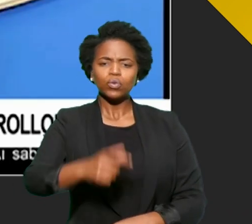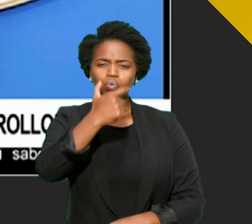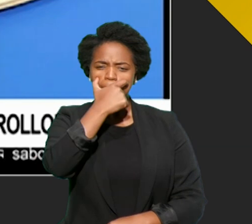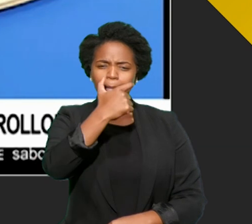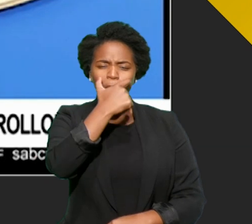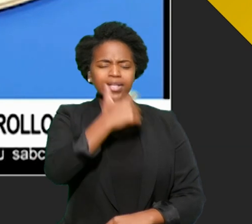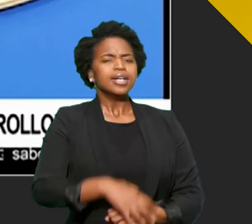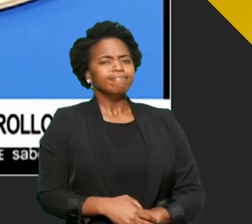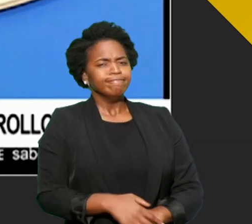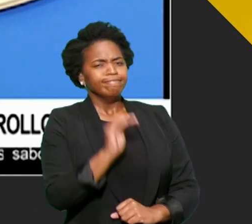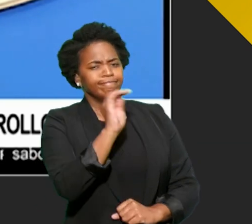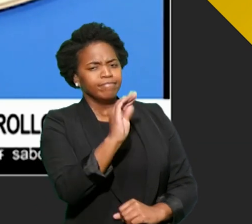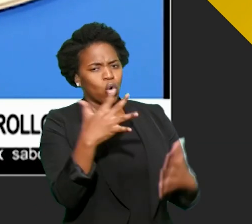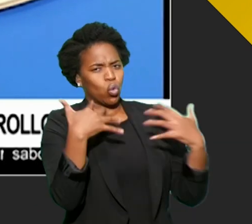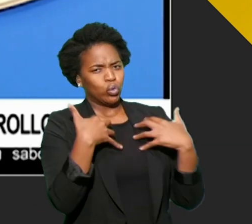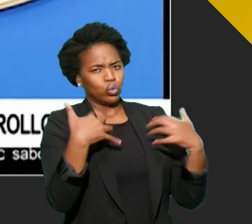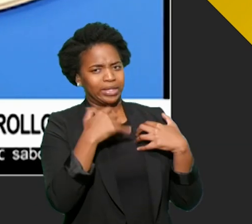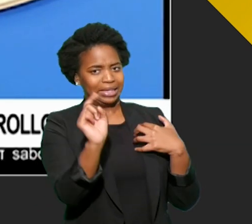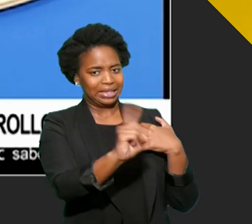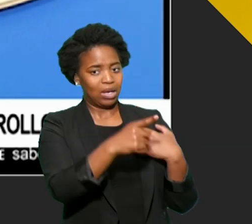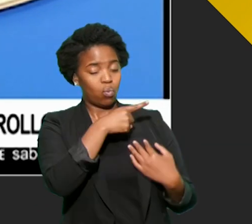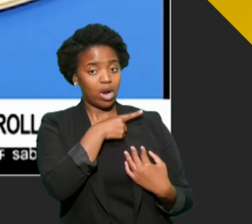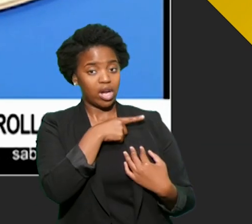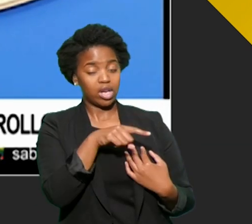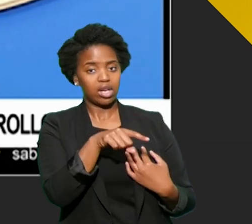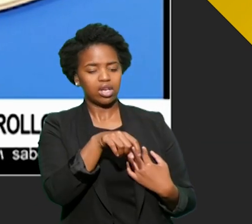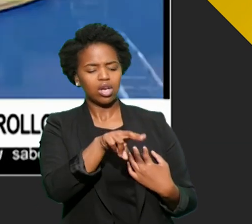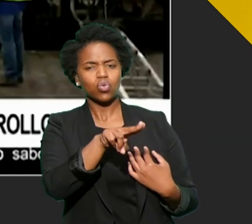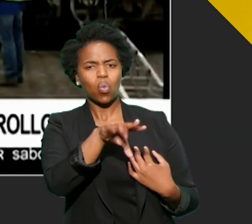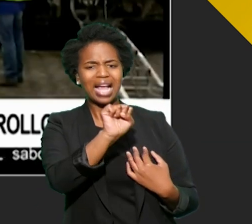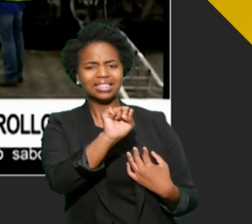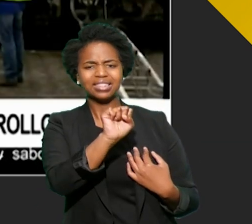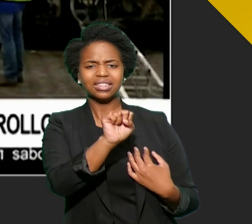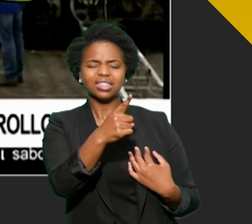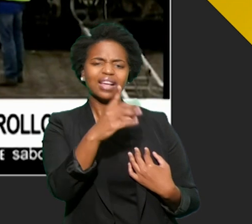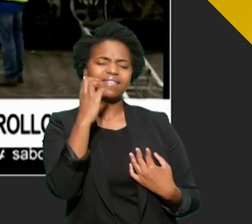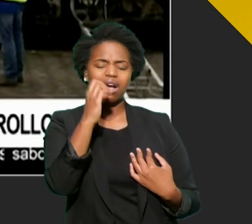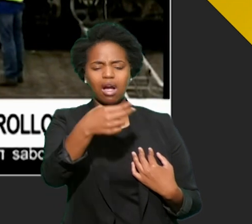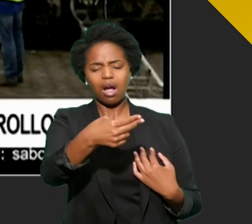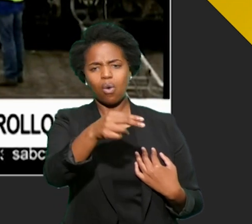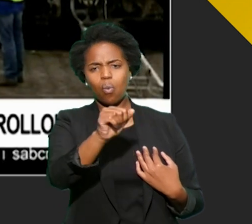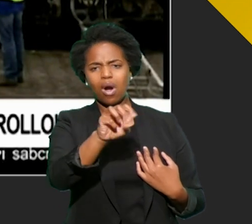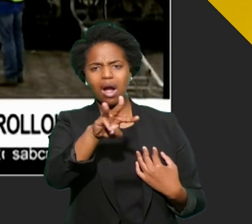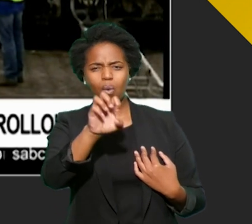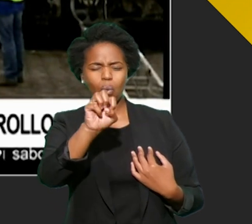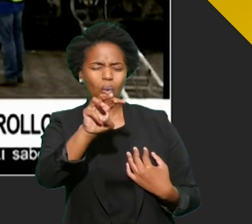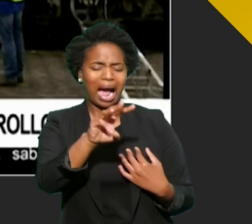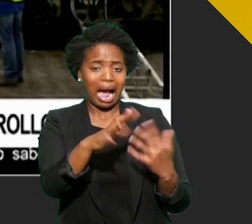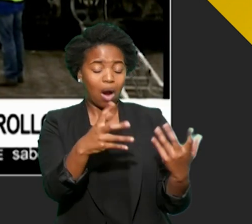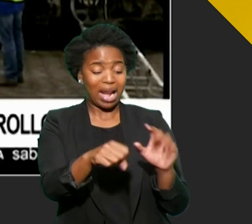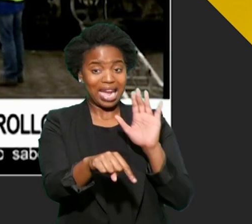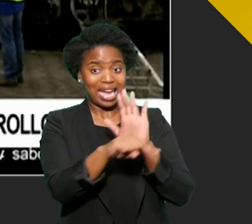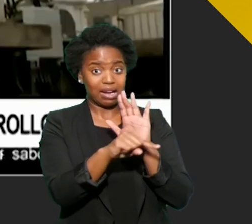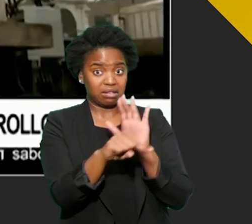him, particularly what the president referred to as US victimization of Huawei, and the negative impact that would have